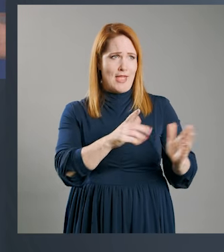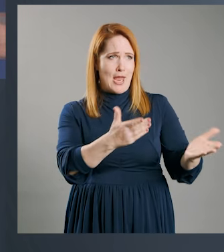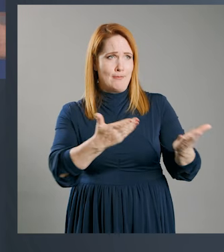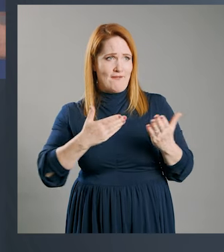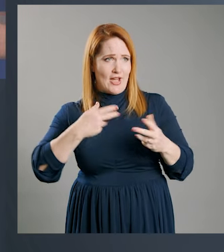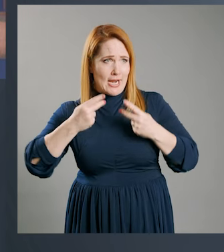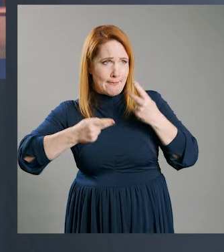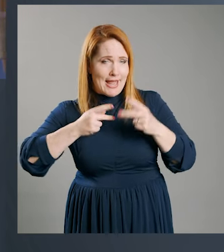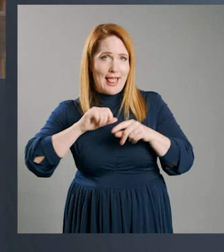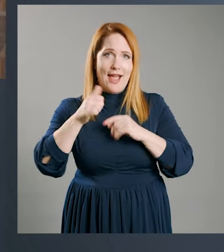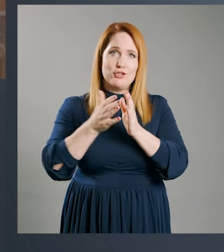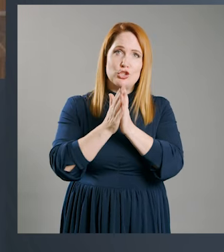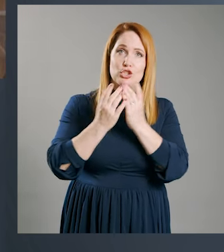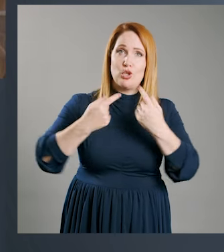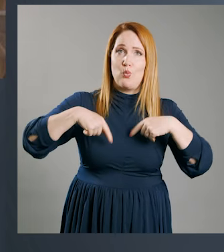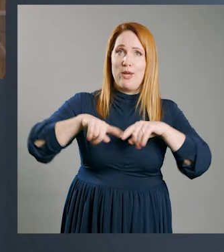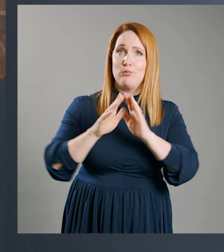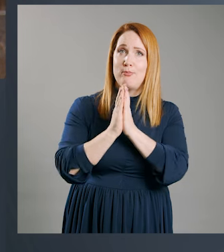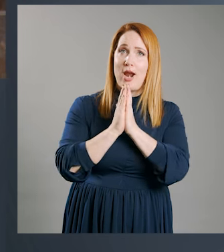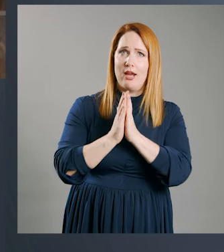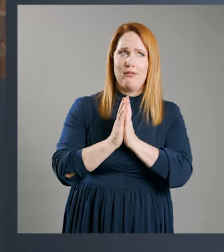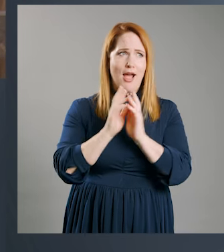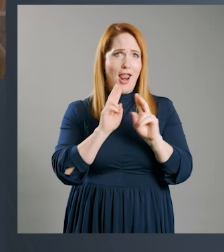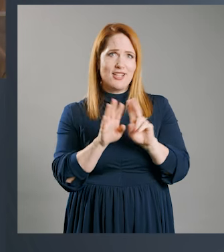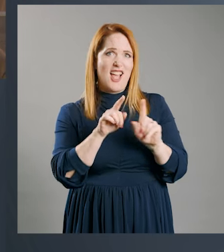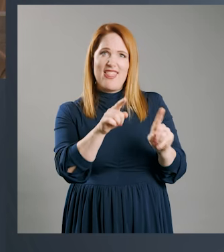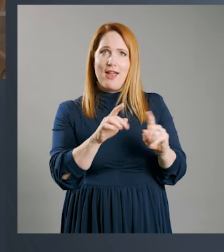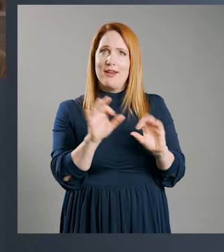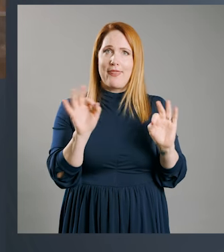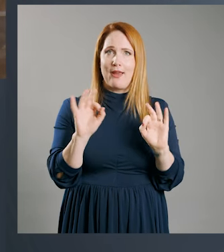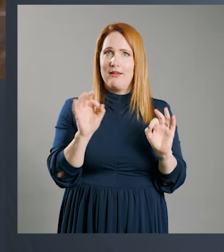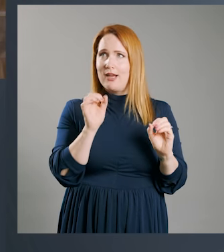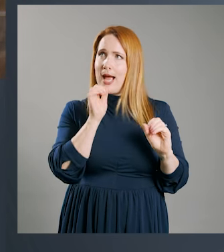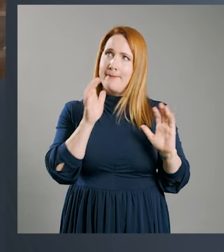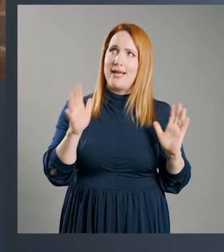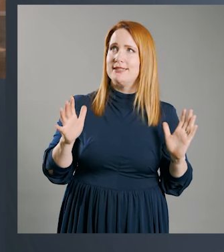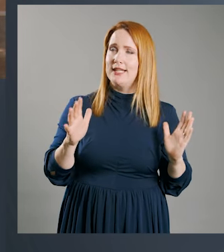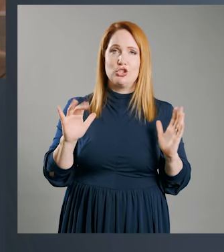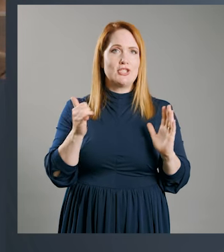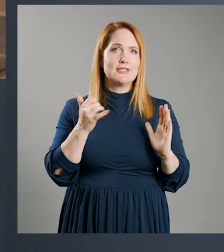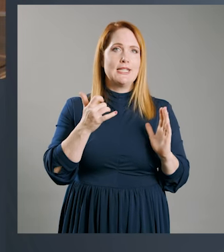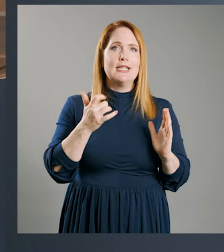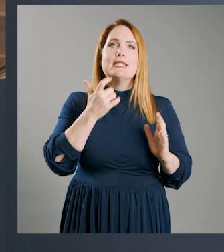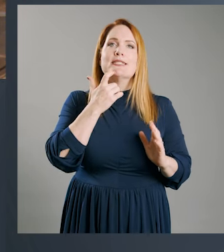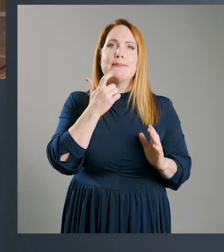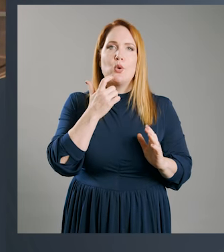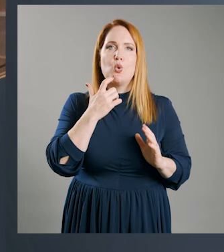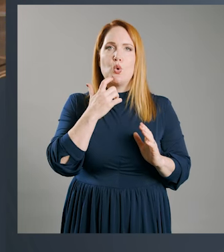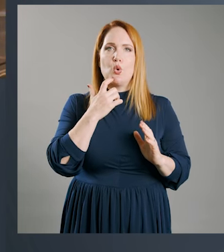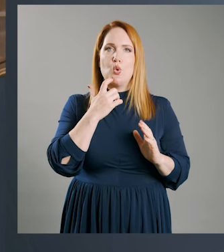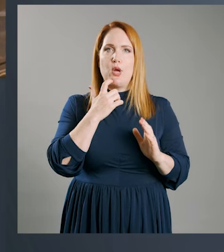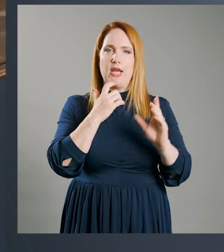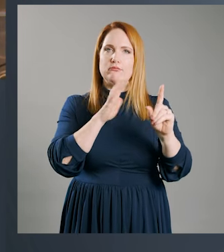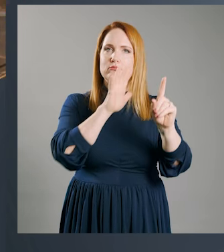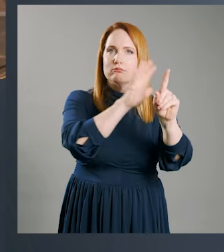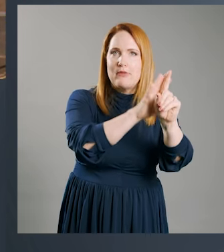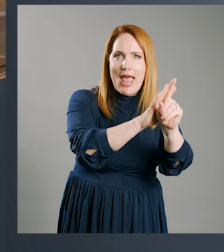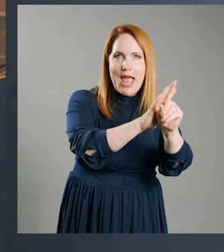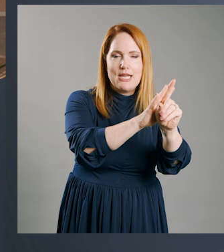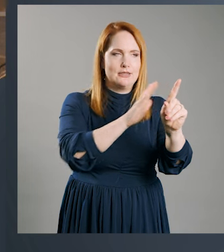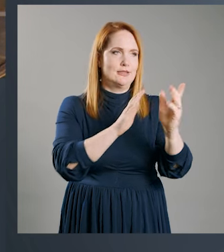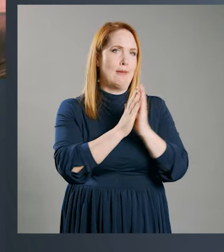they provided a meal for us. It was after church and we're just praying. This is what it looks like. There's nothing spectacular or amazing. It's just very simple, laying hands